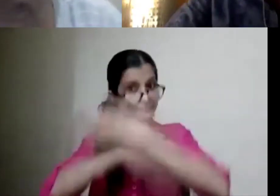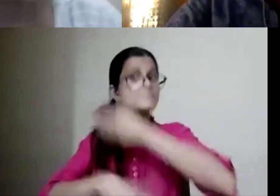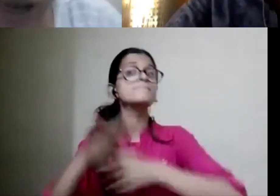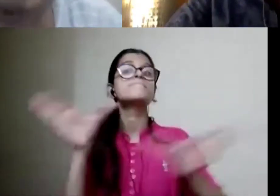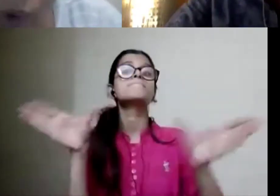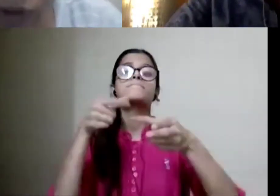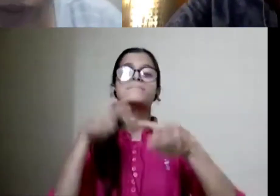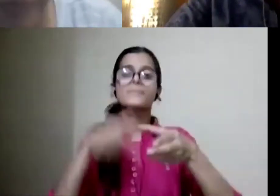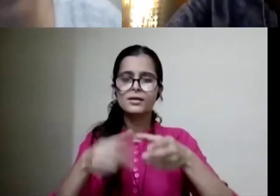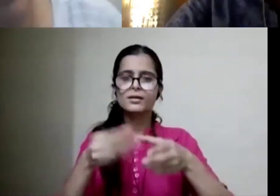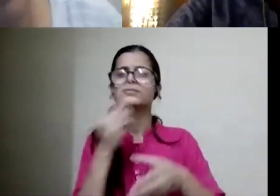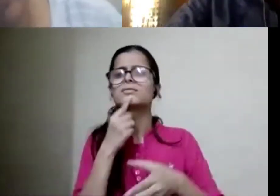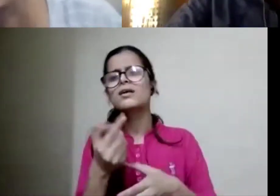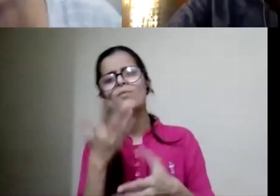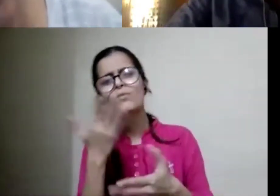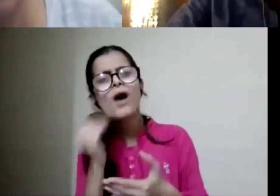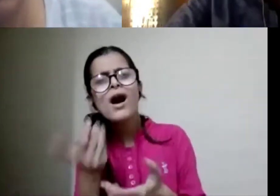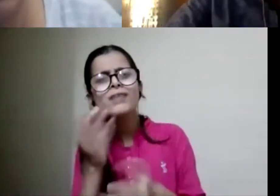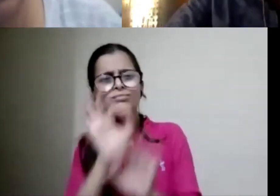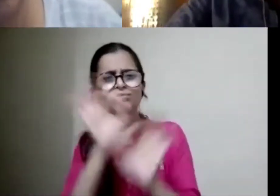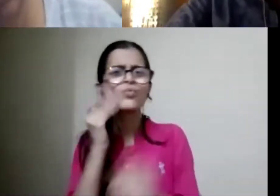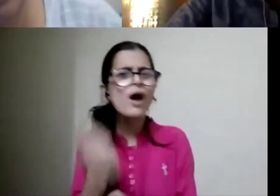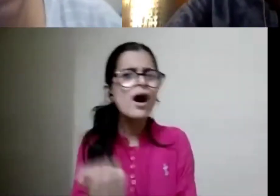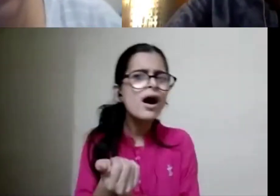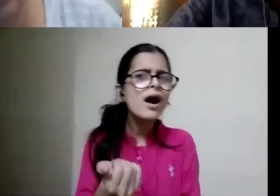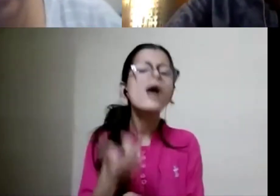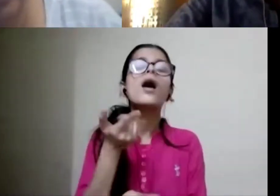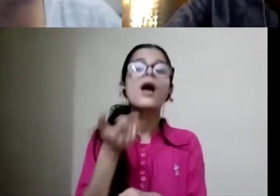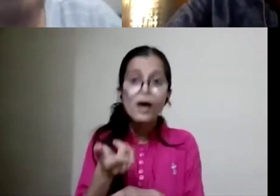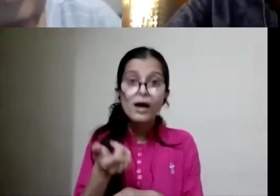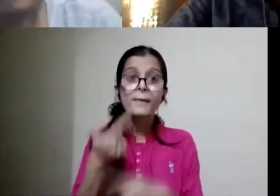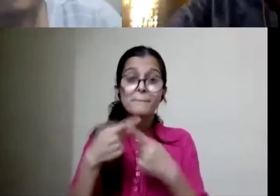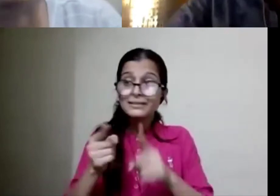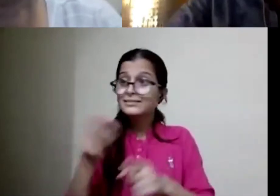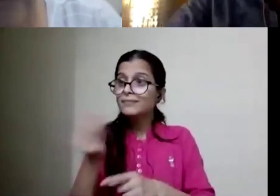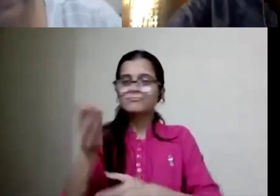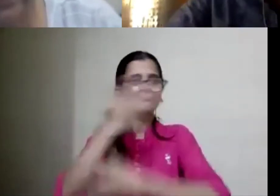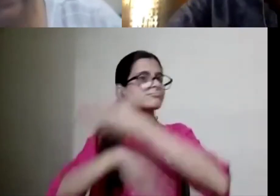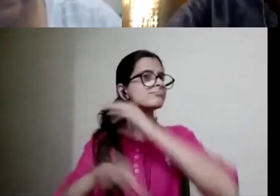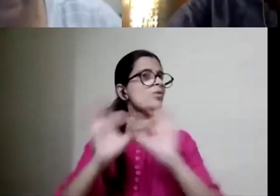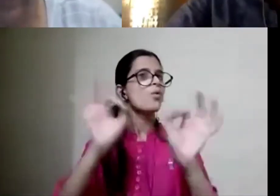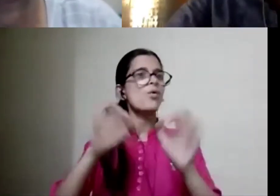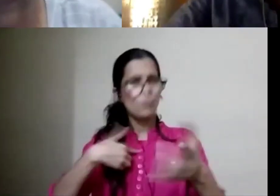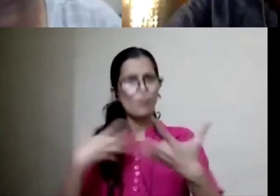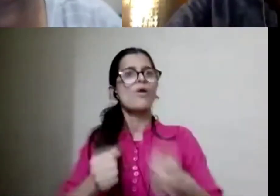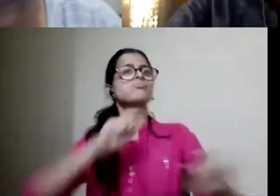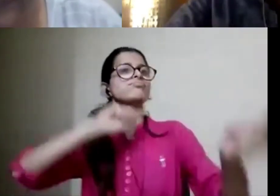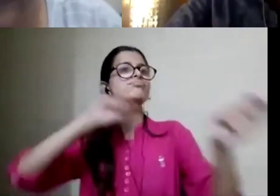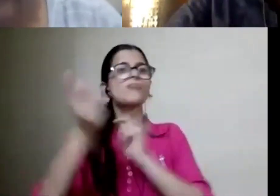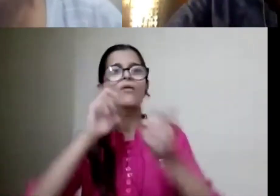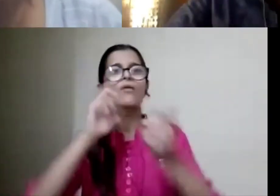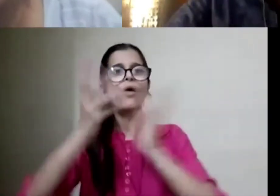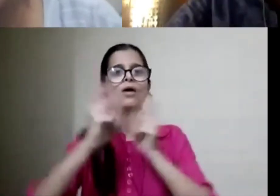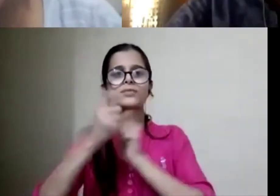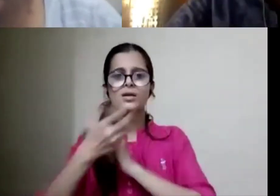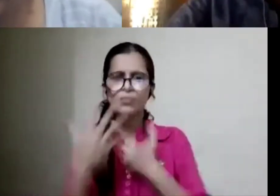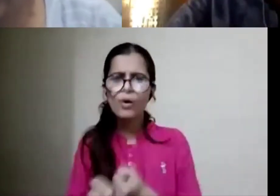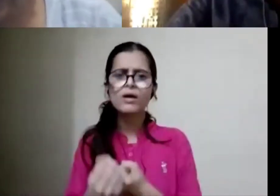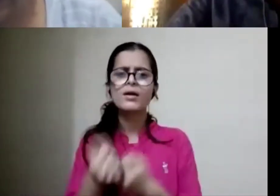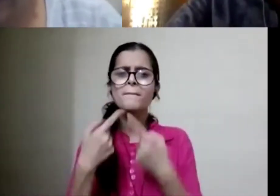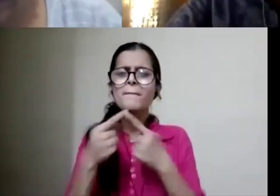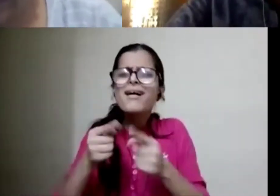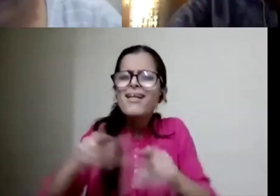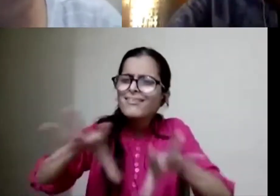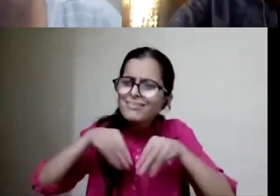saying the same, why not? But there are also people in the non-disabled world who say, nahi, humko duniya badalni. This is not an acceptable